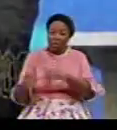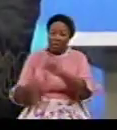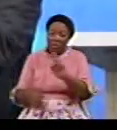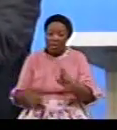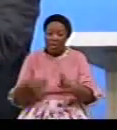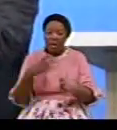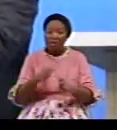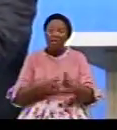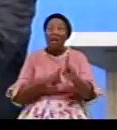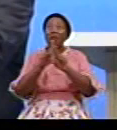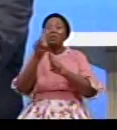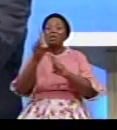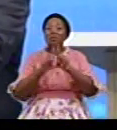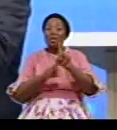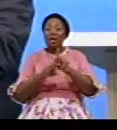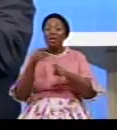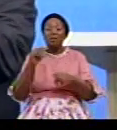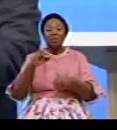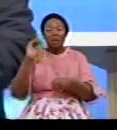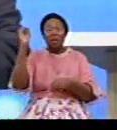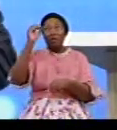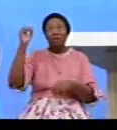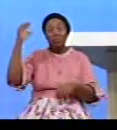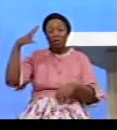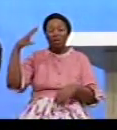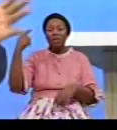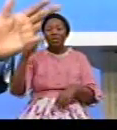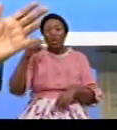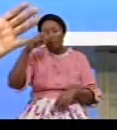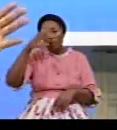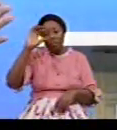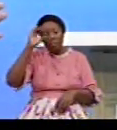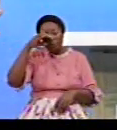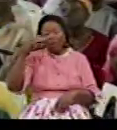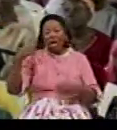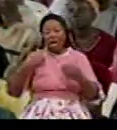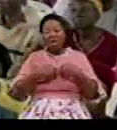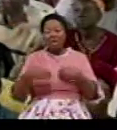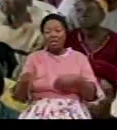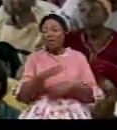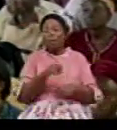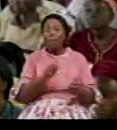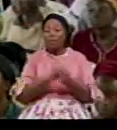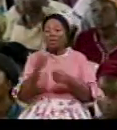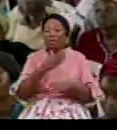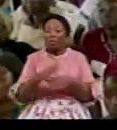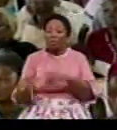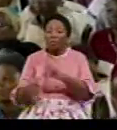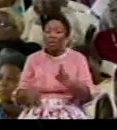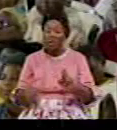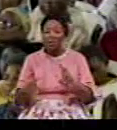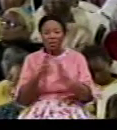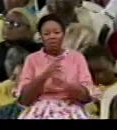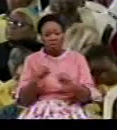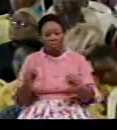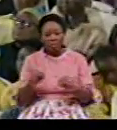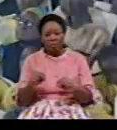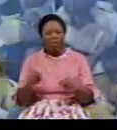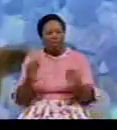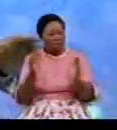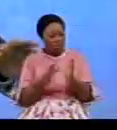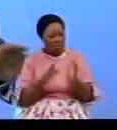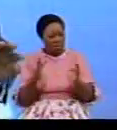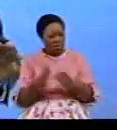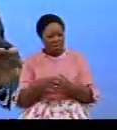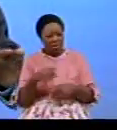total forgiveness. And he sets you free from the sin that held you back in the